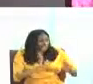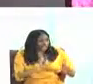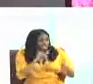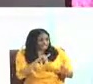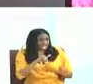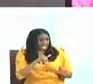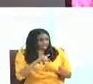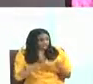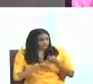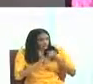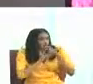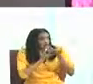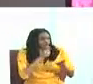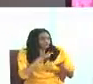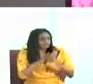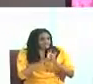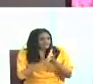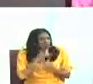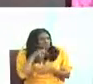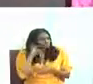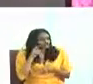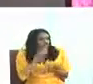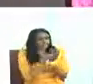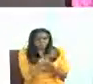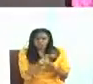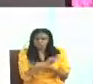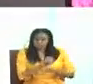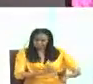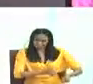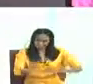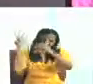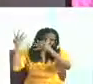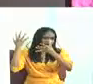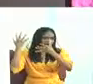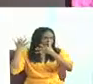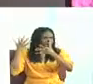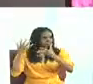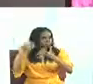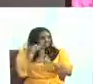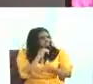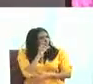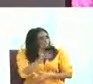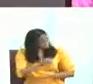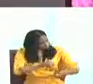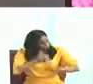causing you to be a dry bone, get rid of it.